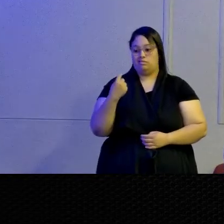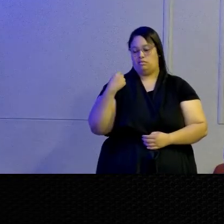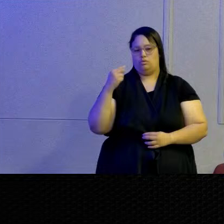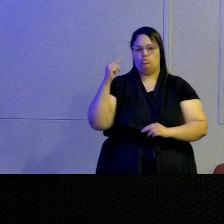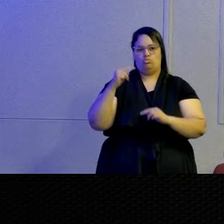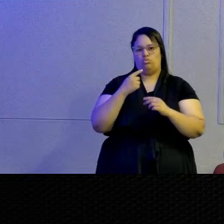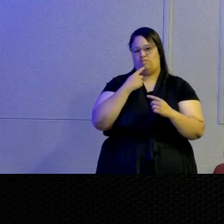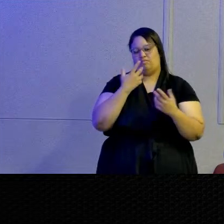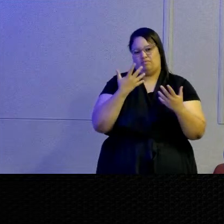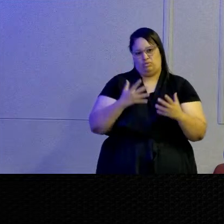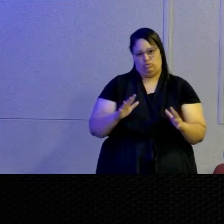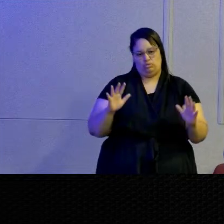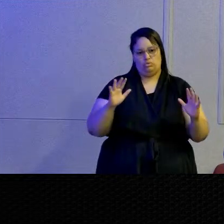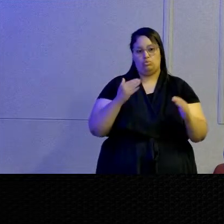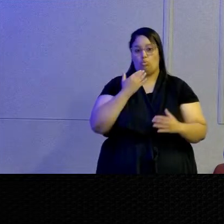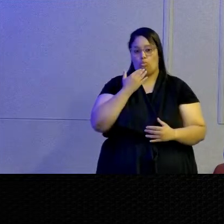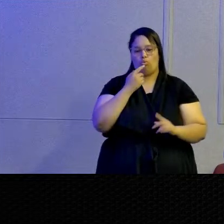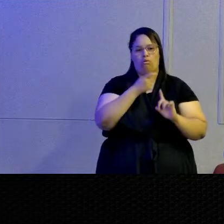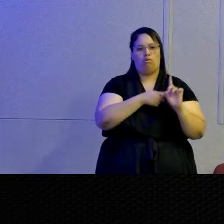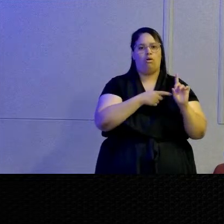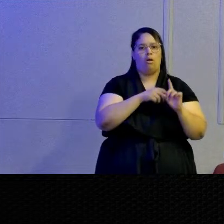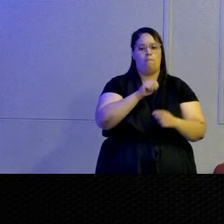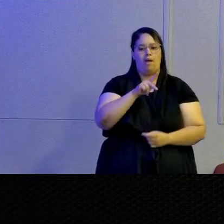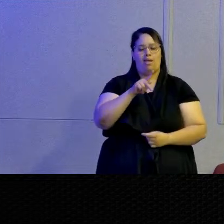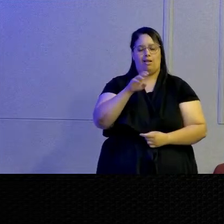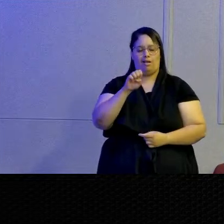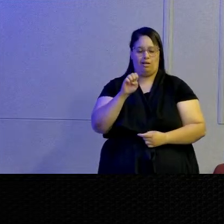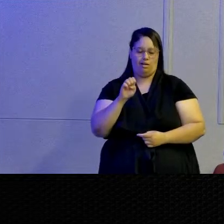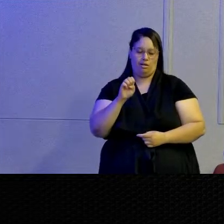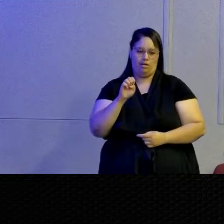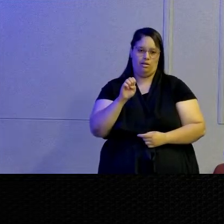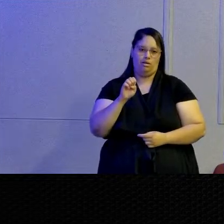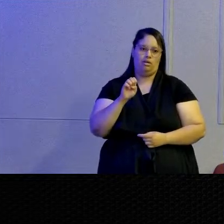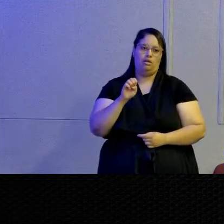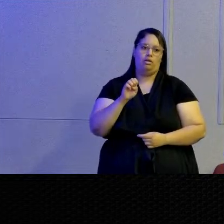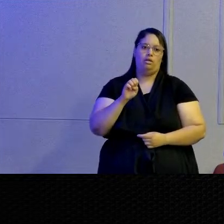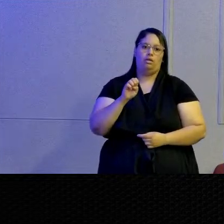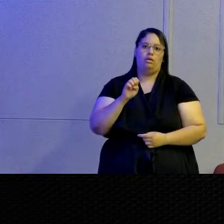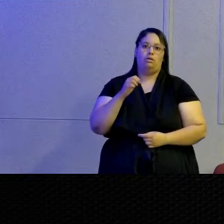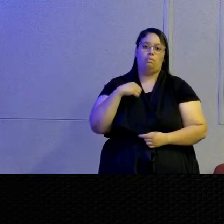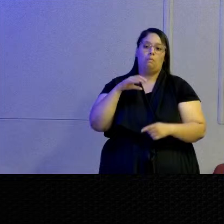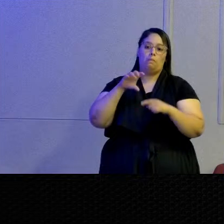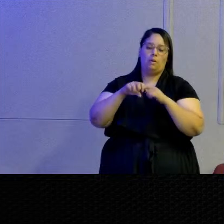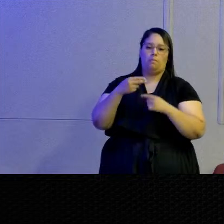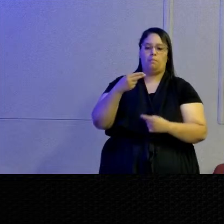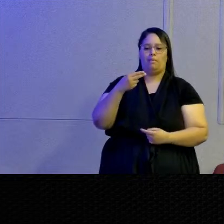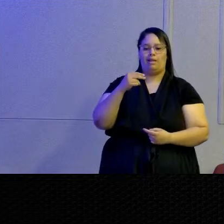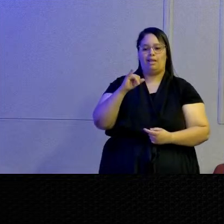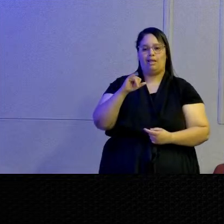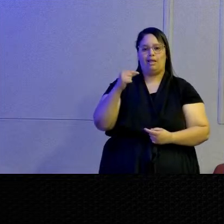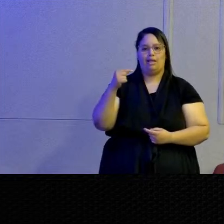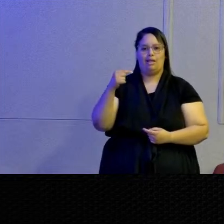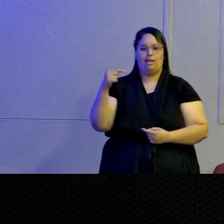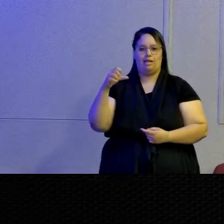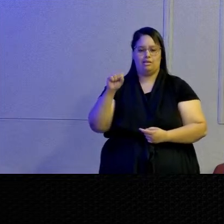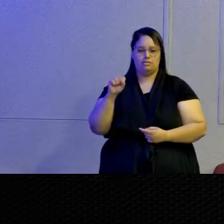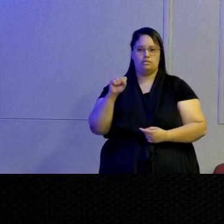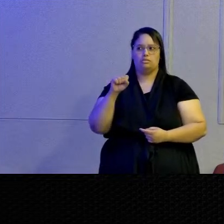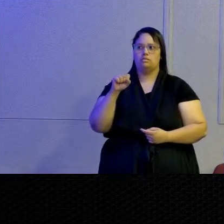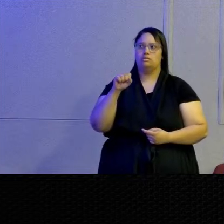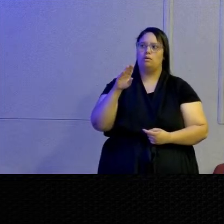briefly by Mike Lamont. The discovery of the Higgs boson in 2012